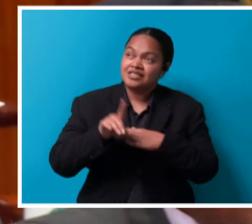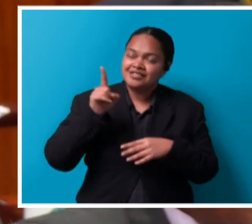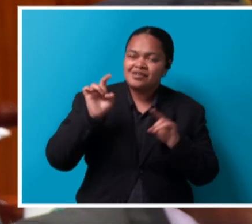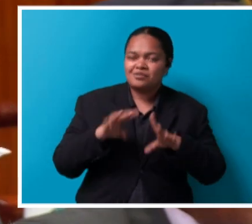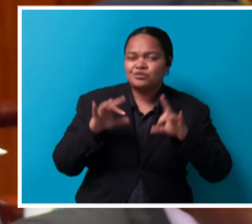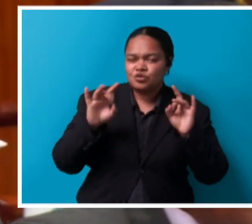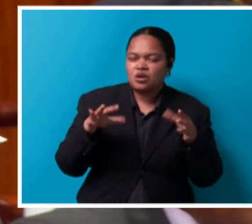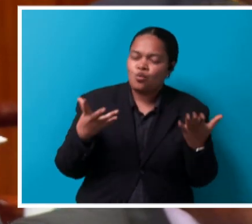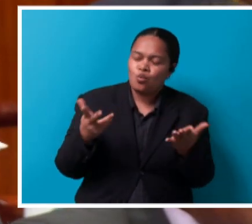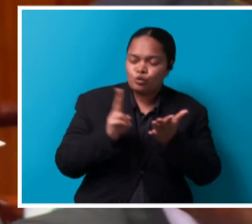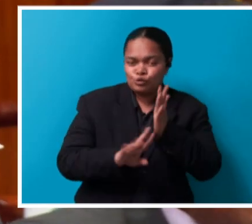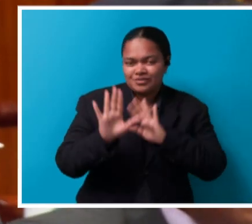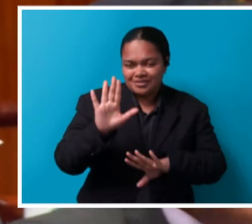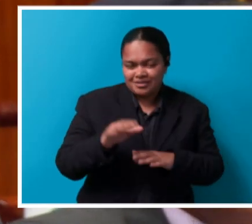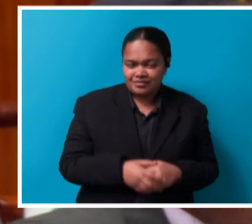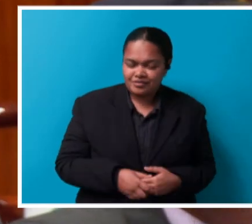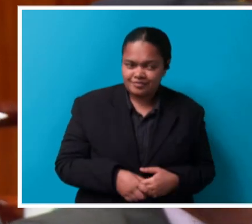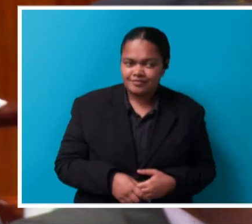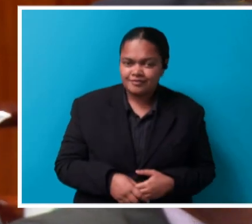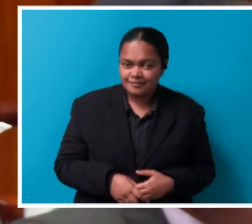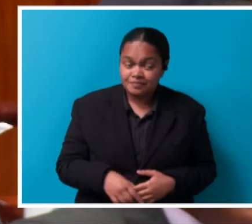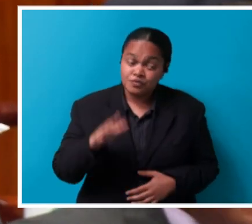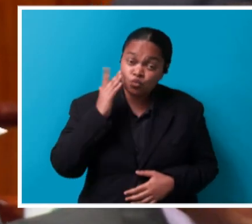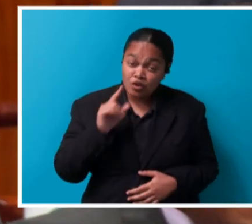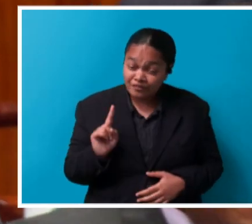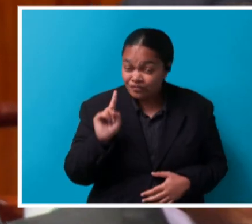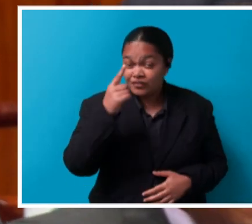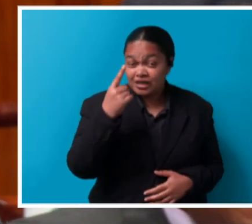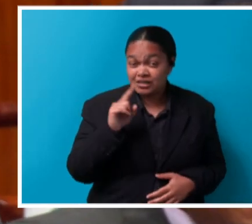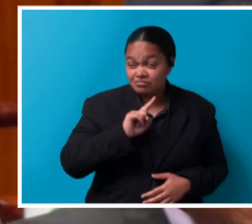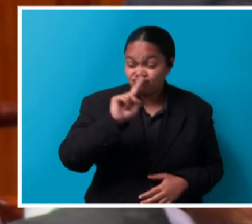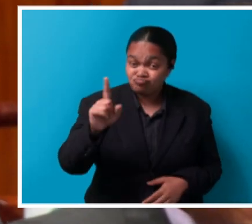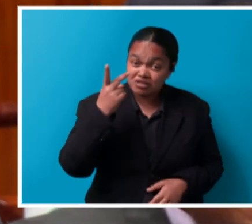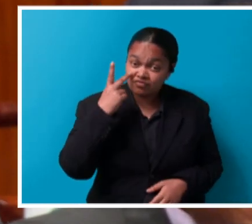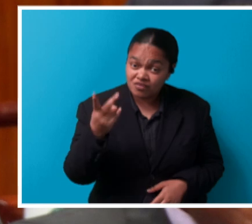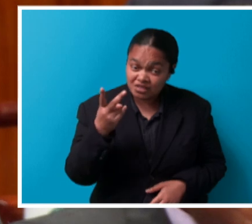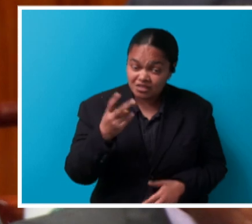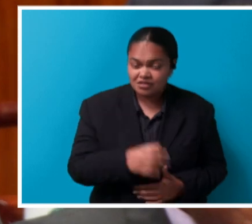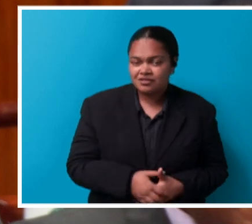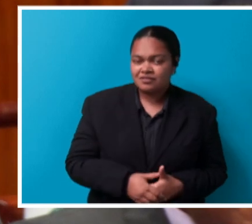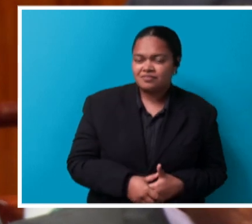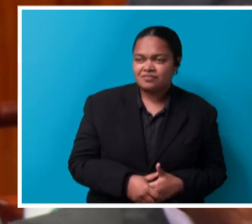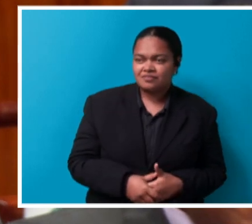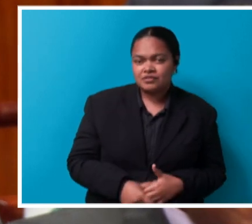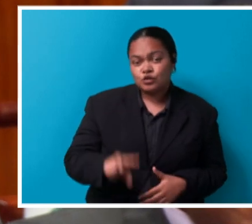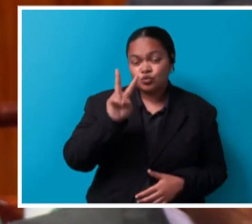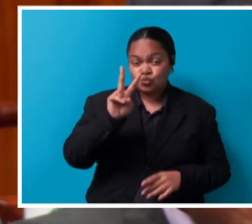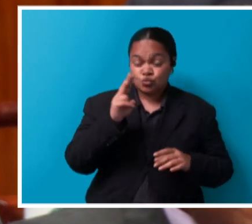New Zealand. And on our first visit to